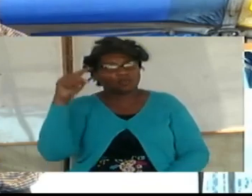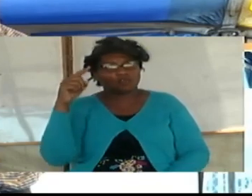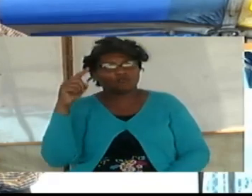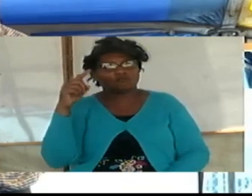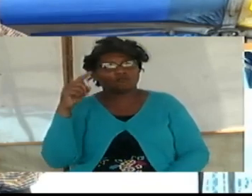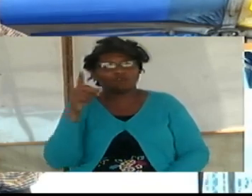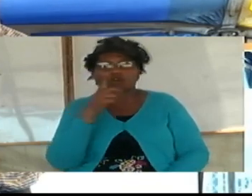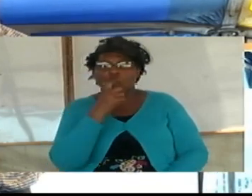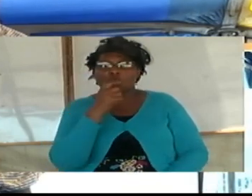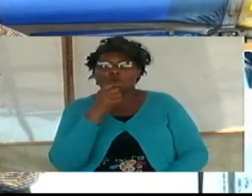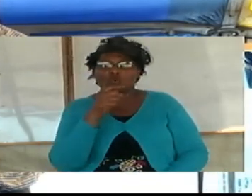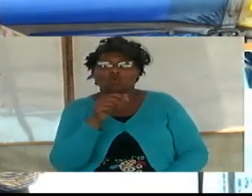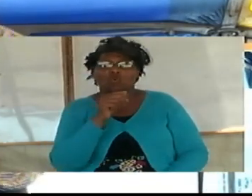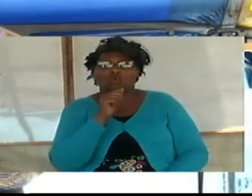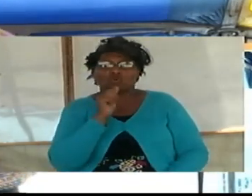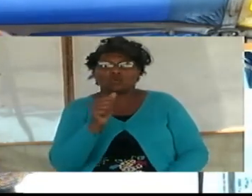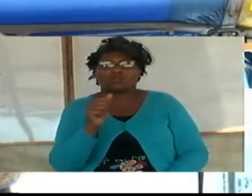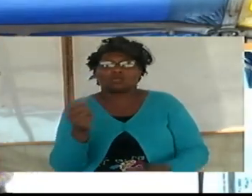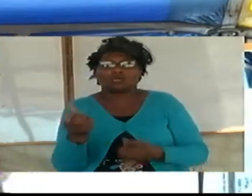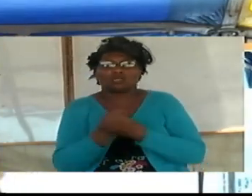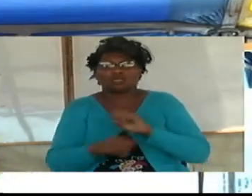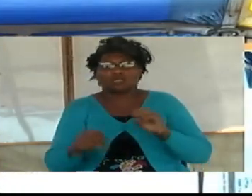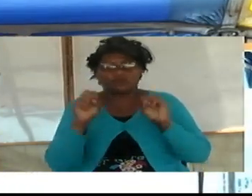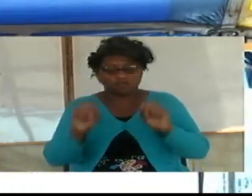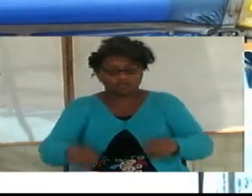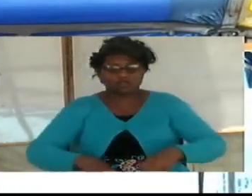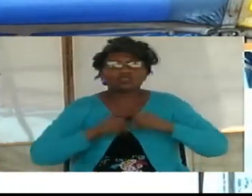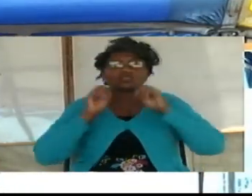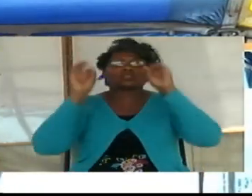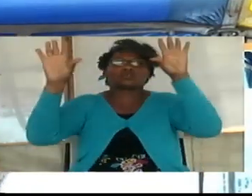God. Not because of the fear of Corona,